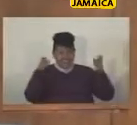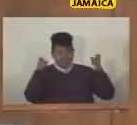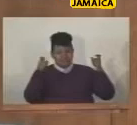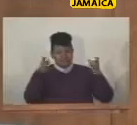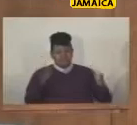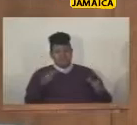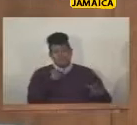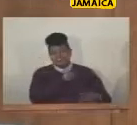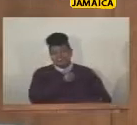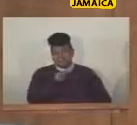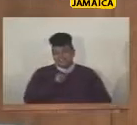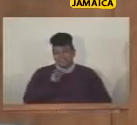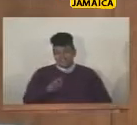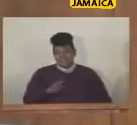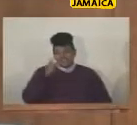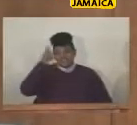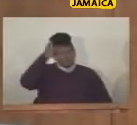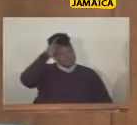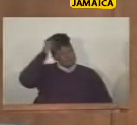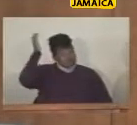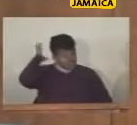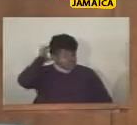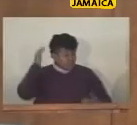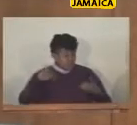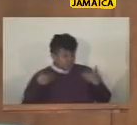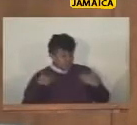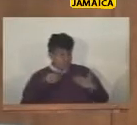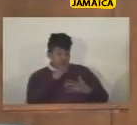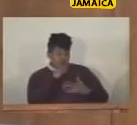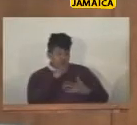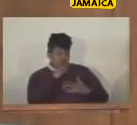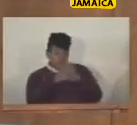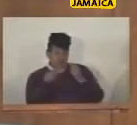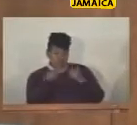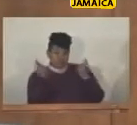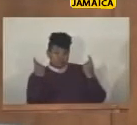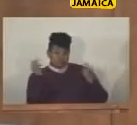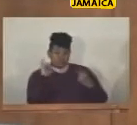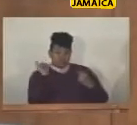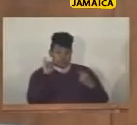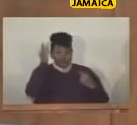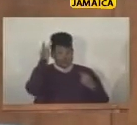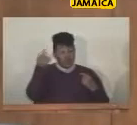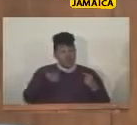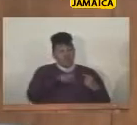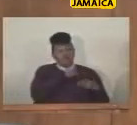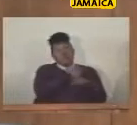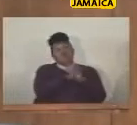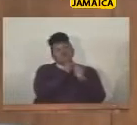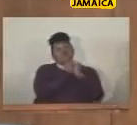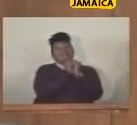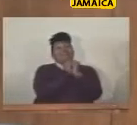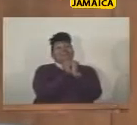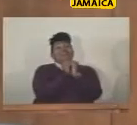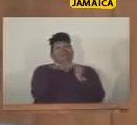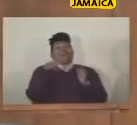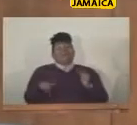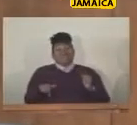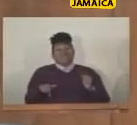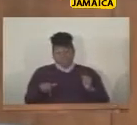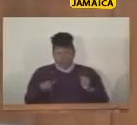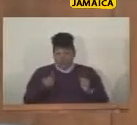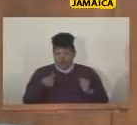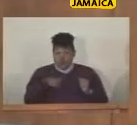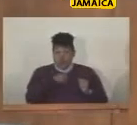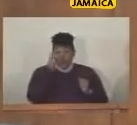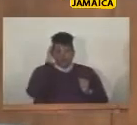murdered weeks ago in their home. A couple that spoke only of coming back home to Jamaica, land of their birth where they love, that they